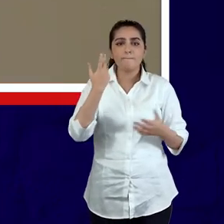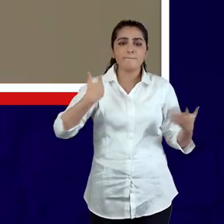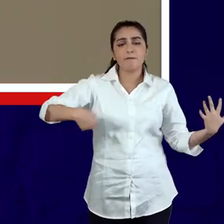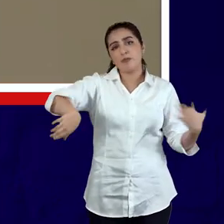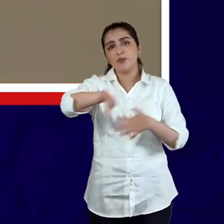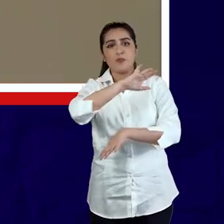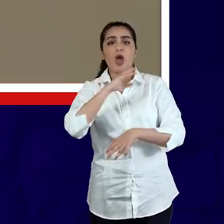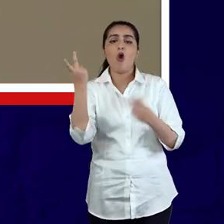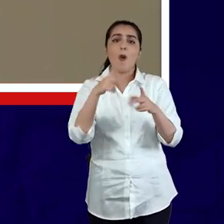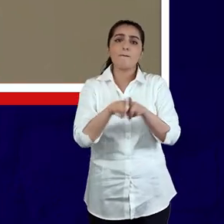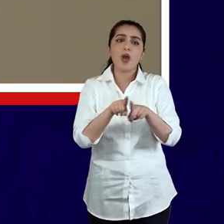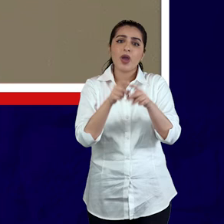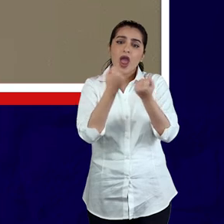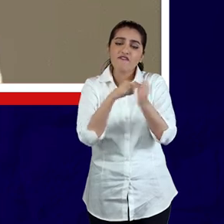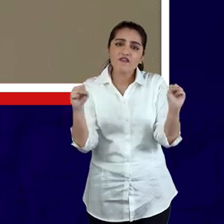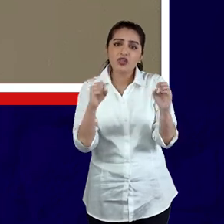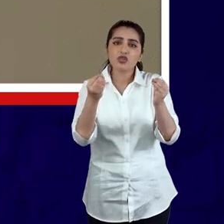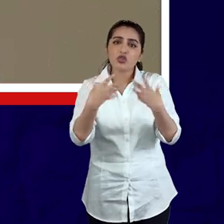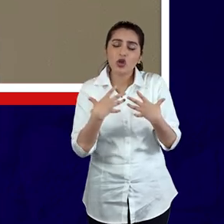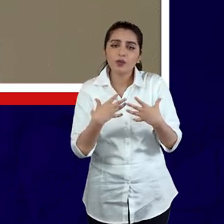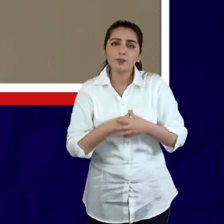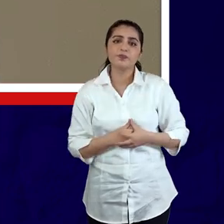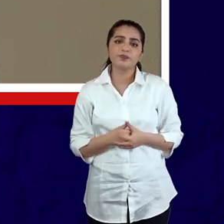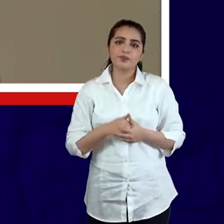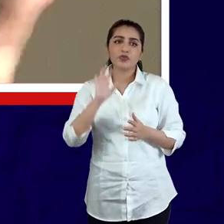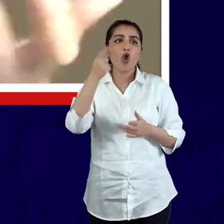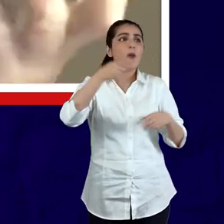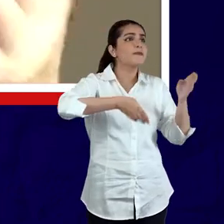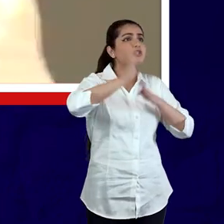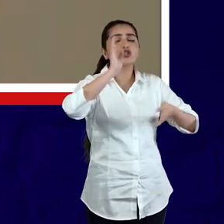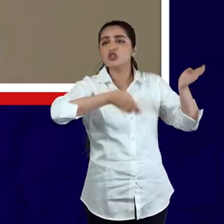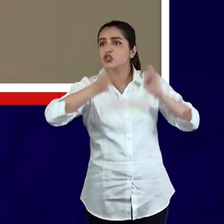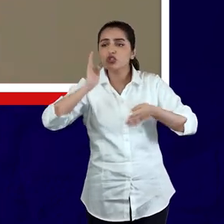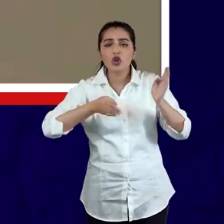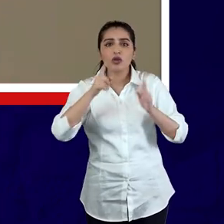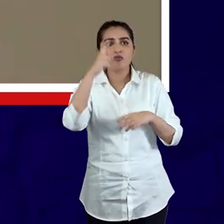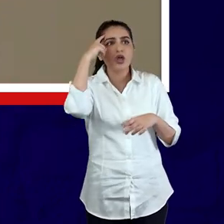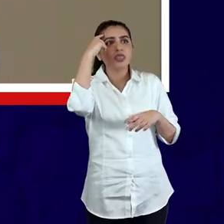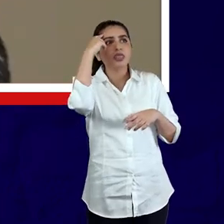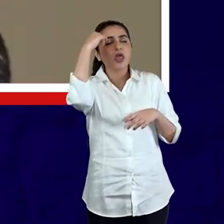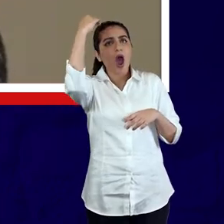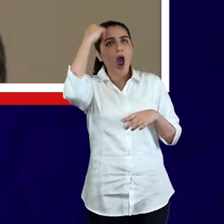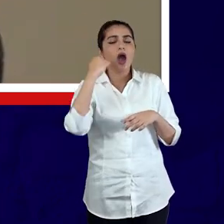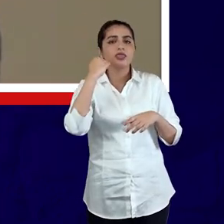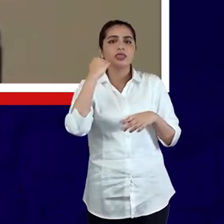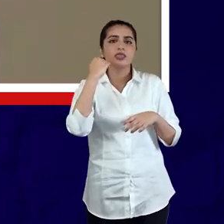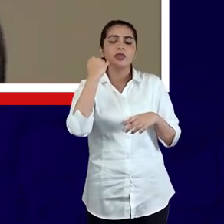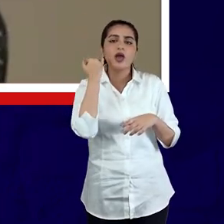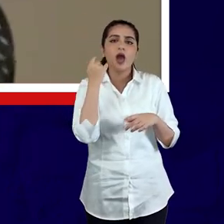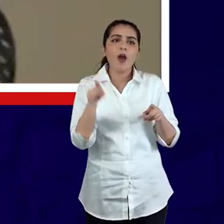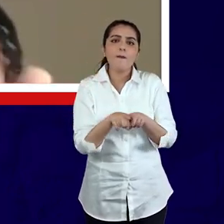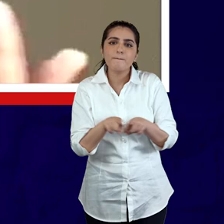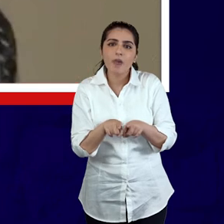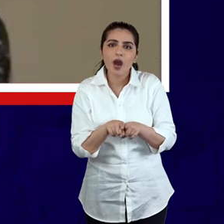is something that gives you protection. And that's why women wrap themselves up when they go anywhere, because psychologically they feel that they're not, although